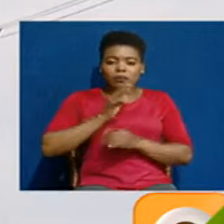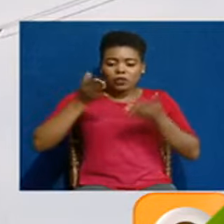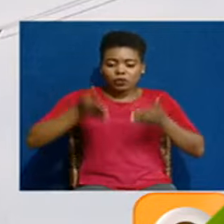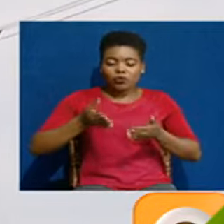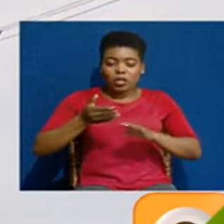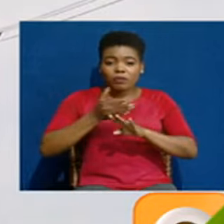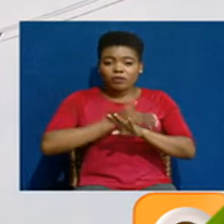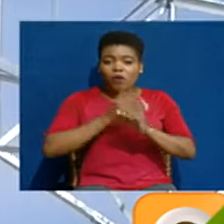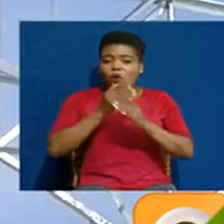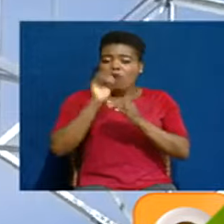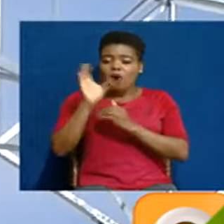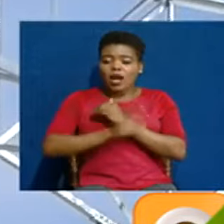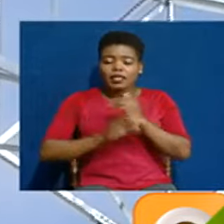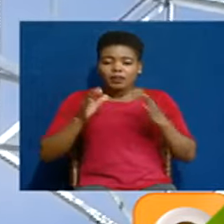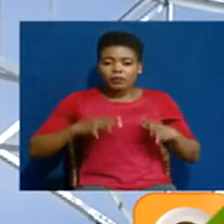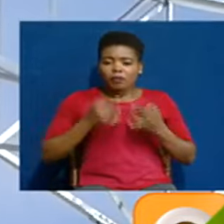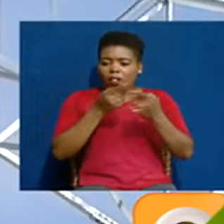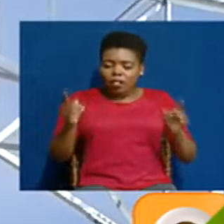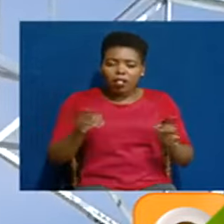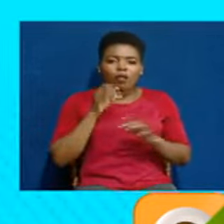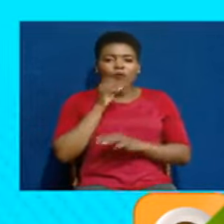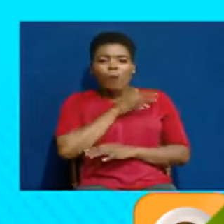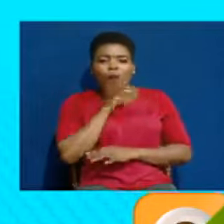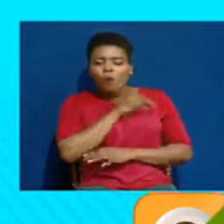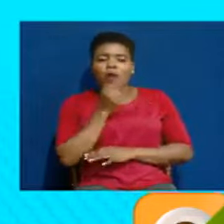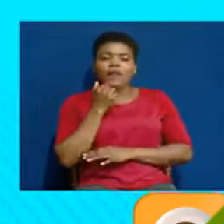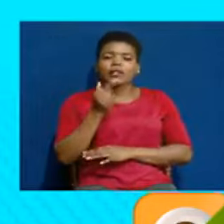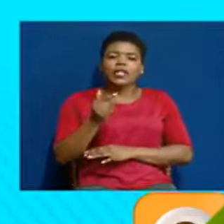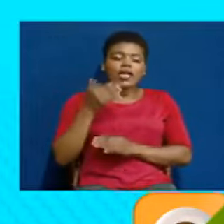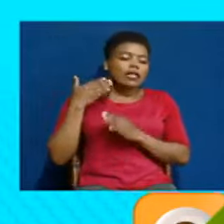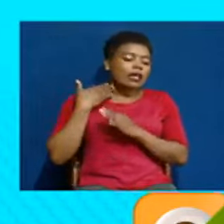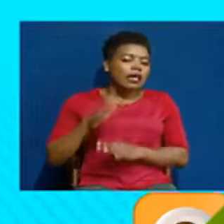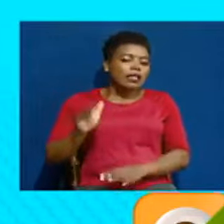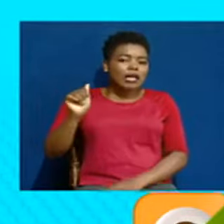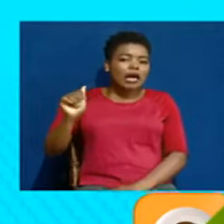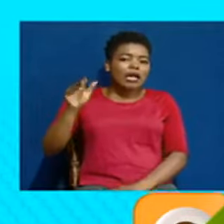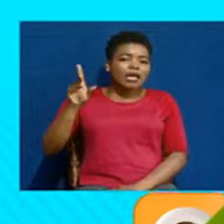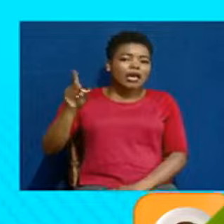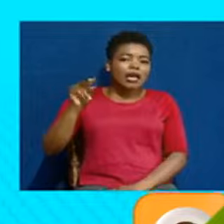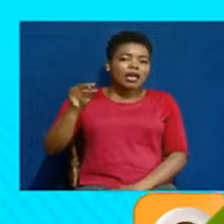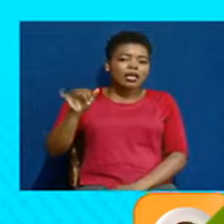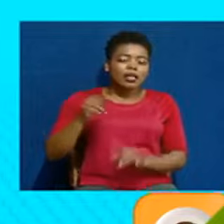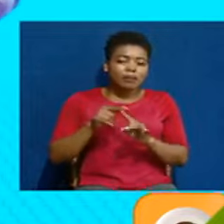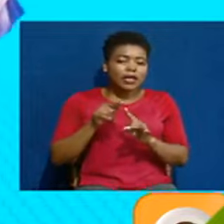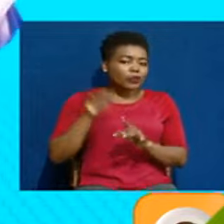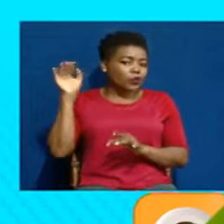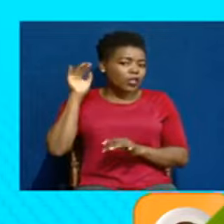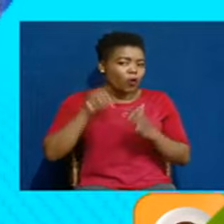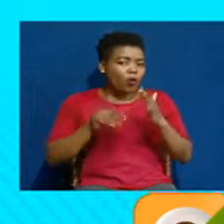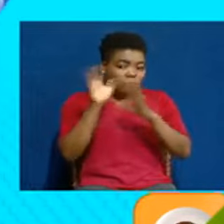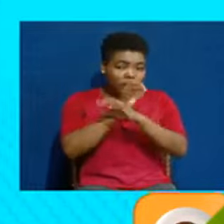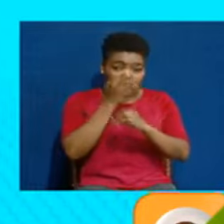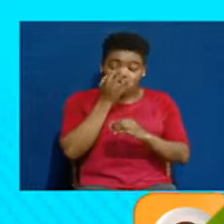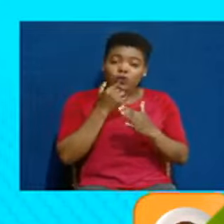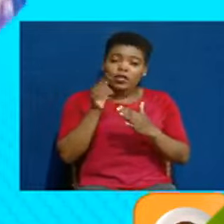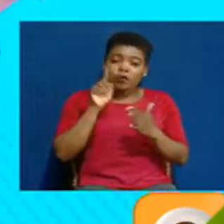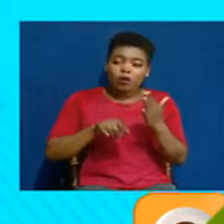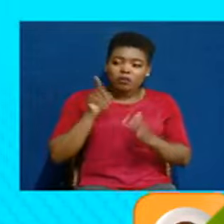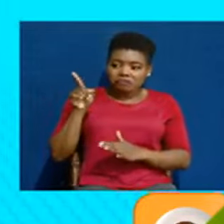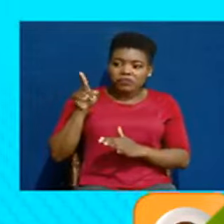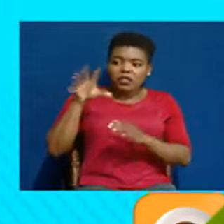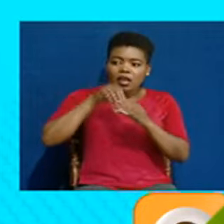from sections of the country populace yesterday. The Adani group are investing in the transmission line, their money, 95